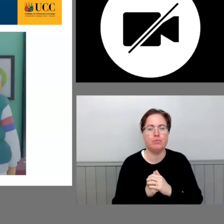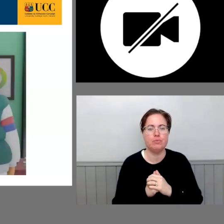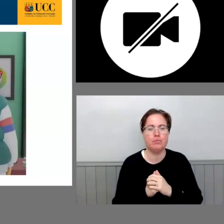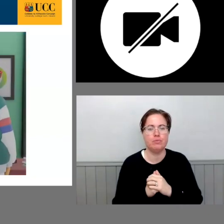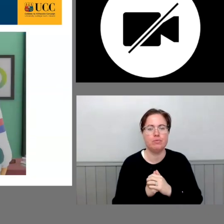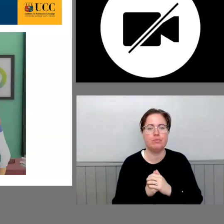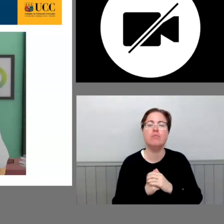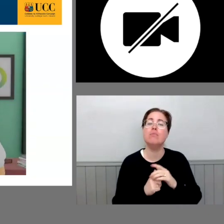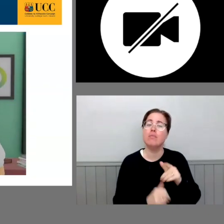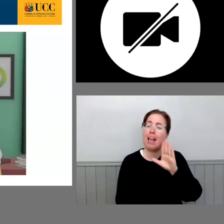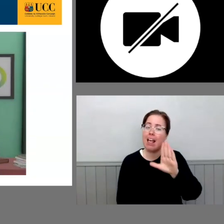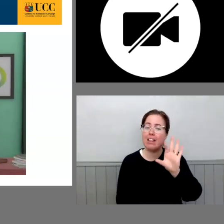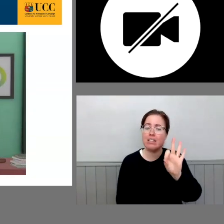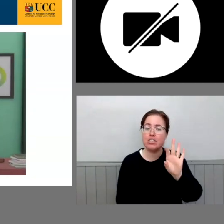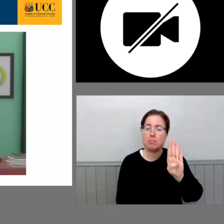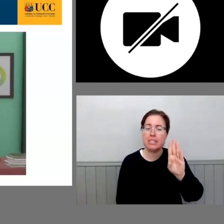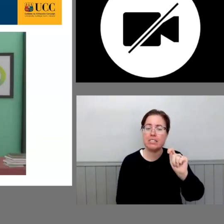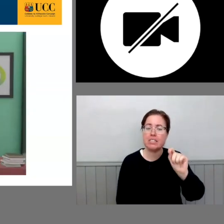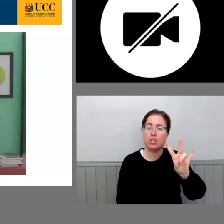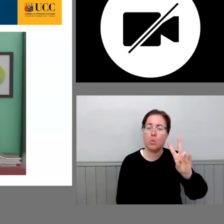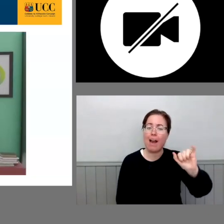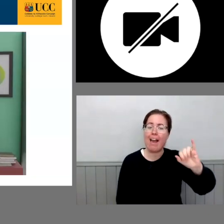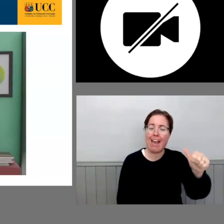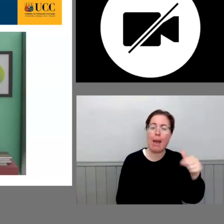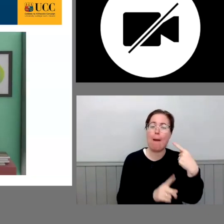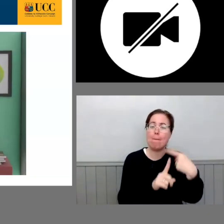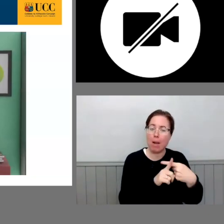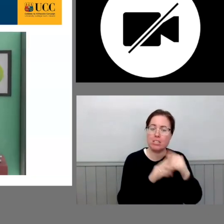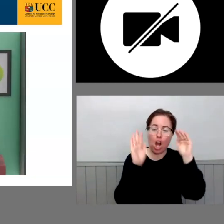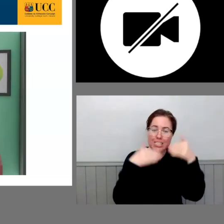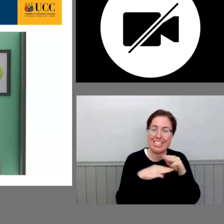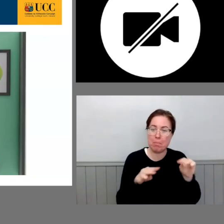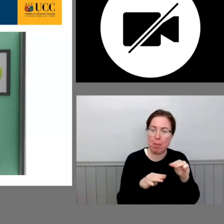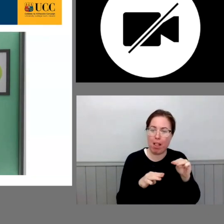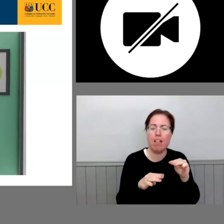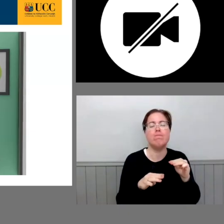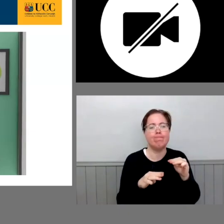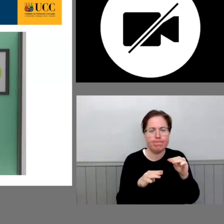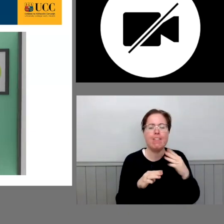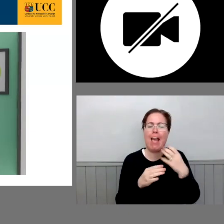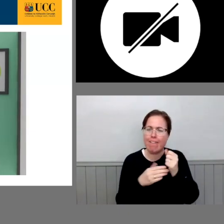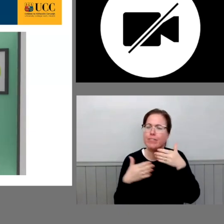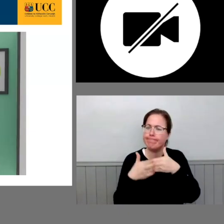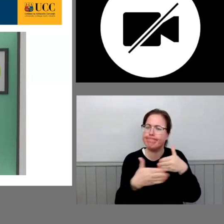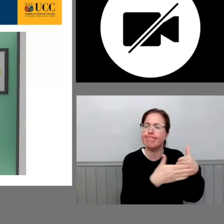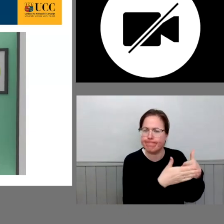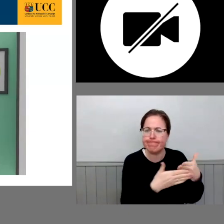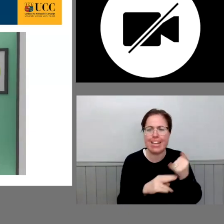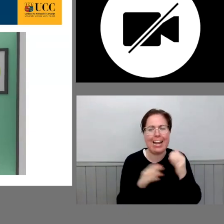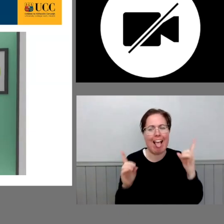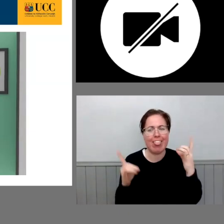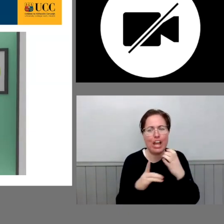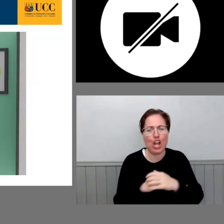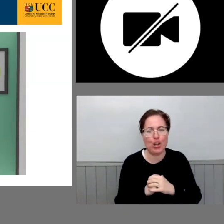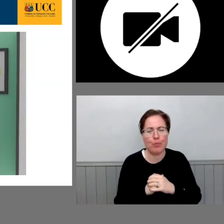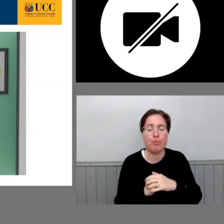We found that LGBTQIA+ autistic people often face many barriers in healthcare. These